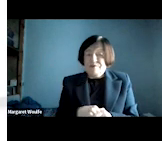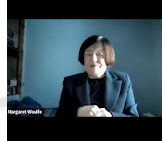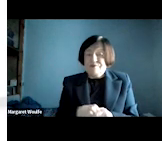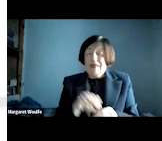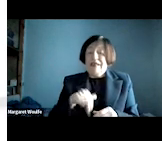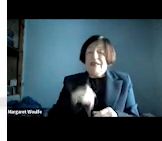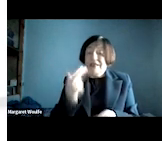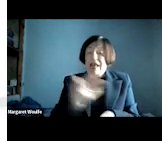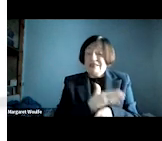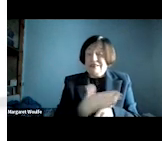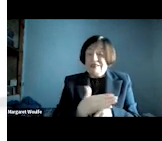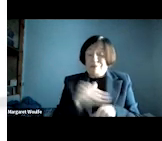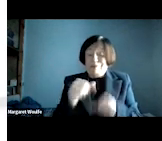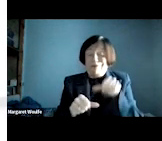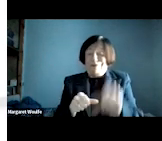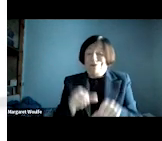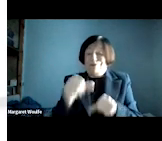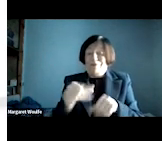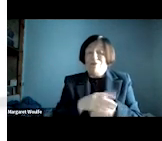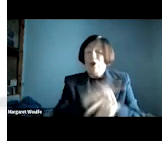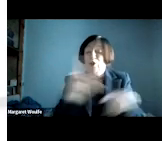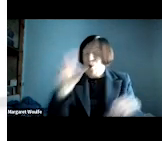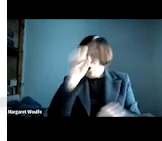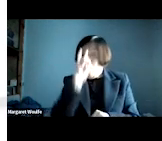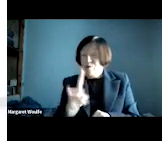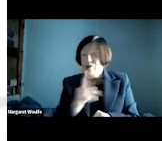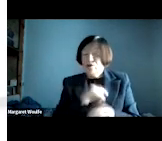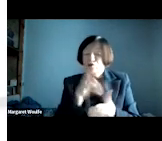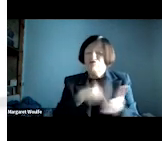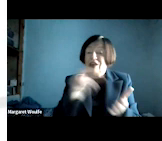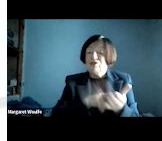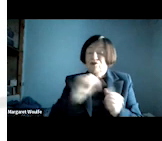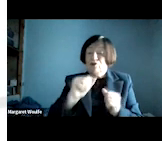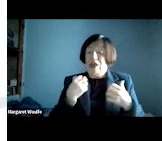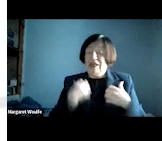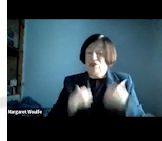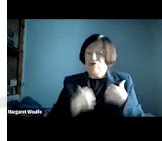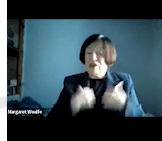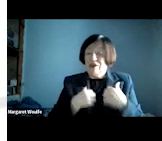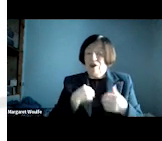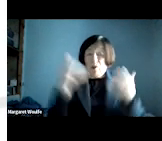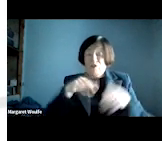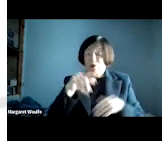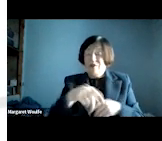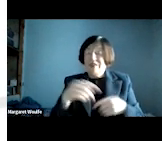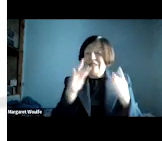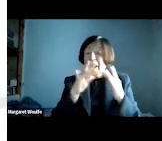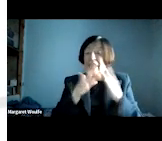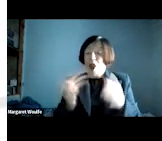next steps. The next steps for you guys, hopefully, is to register your interest. We showed this link earlier